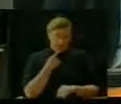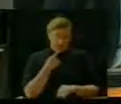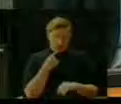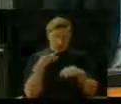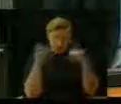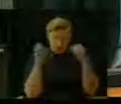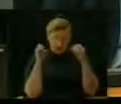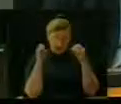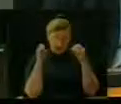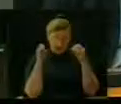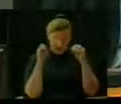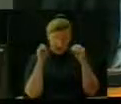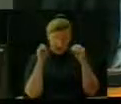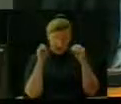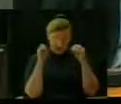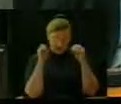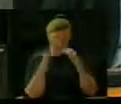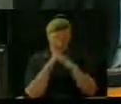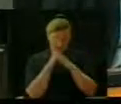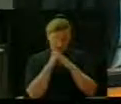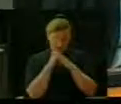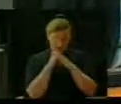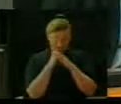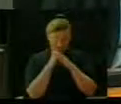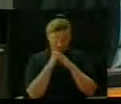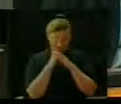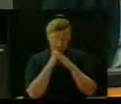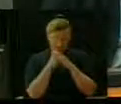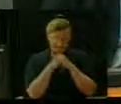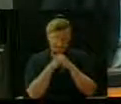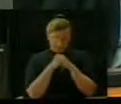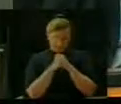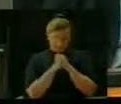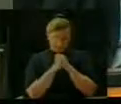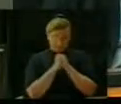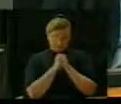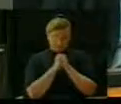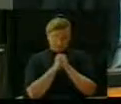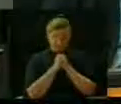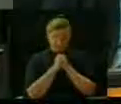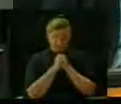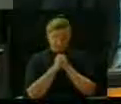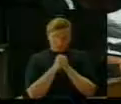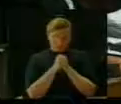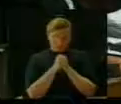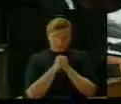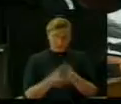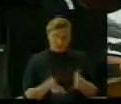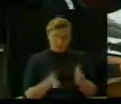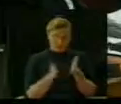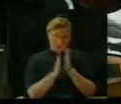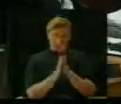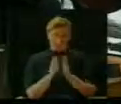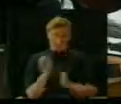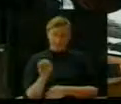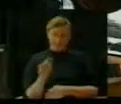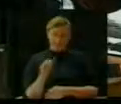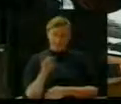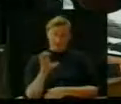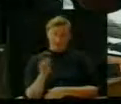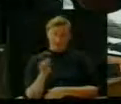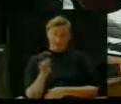It says here, I think, we're instructing the ethics panel. to make- Requesting the Ethics Committee